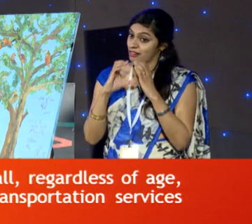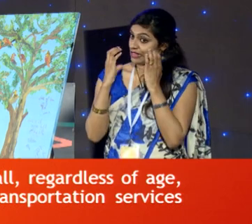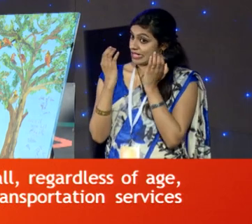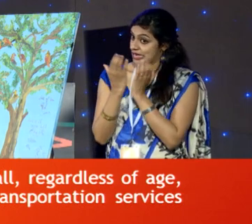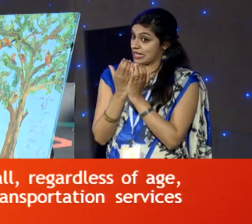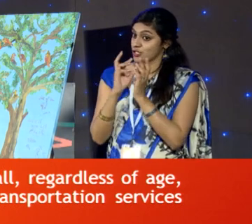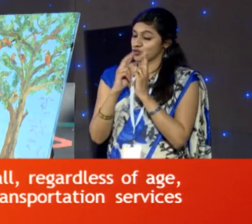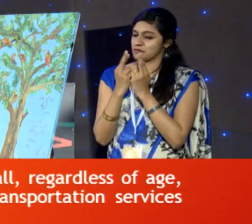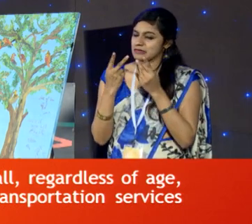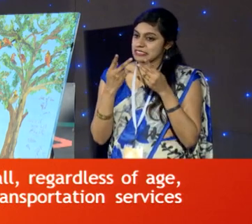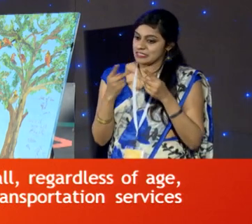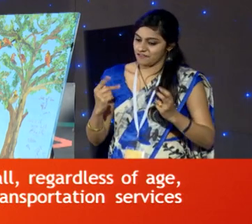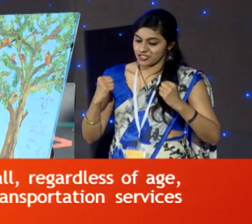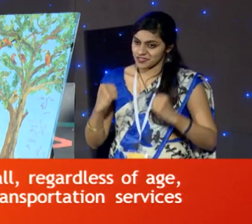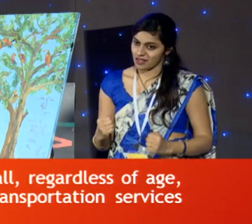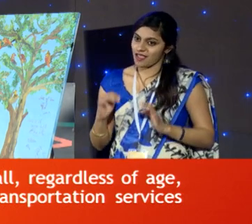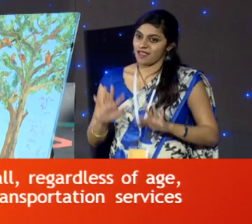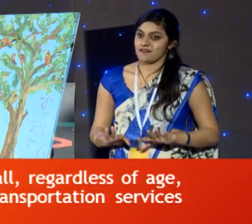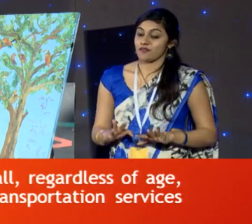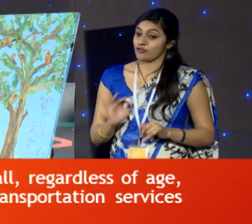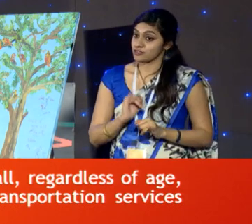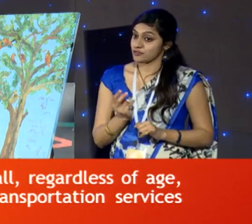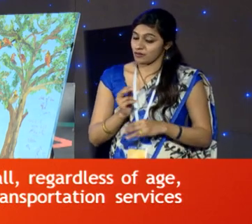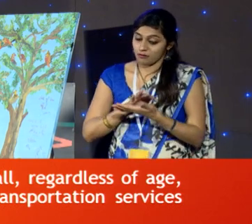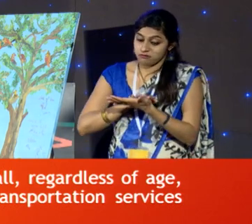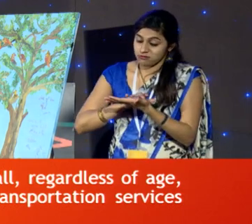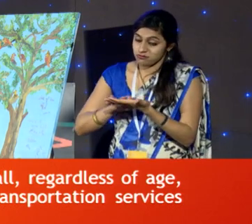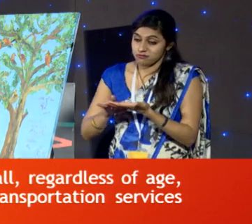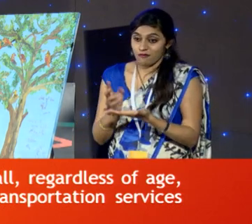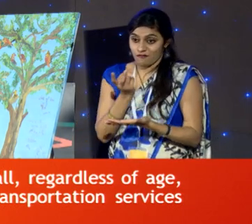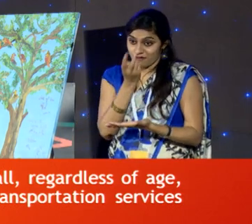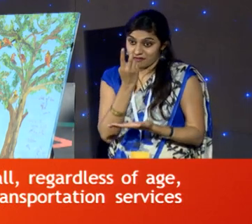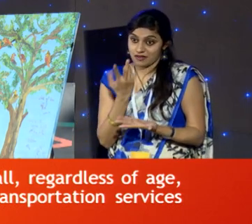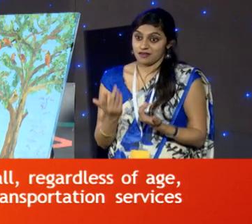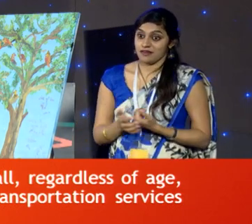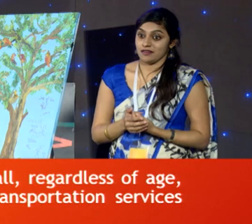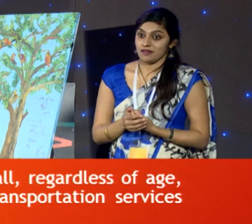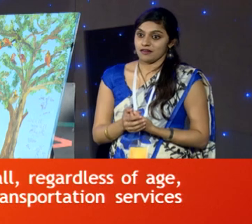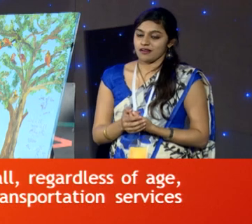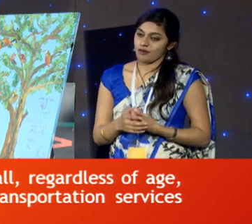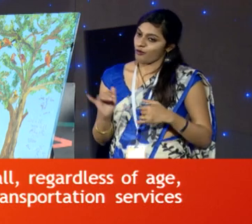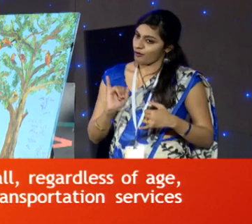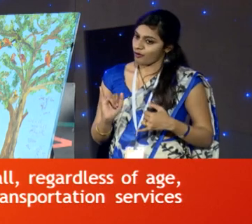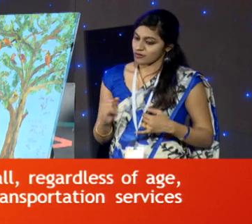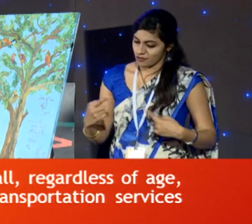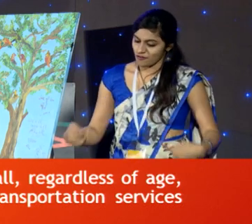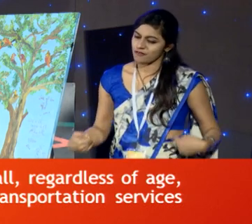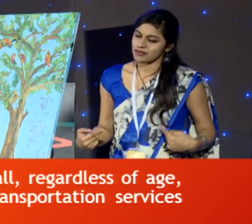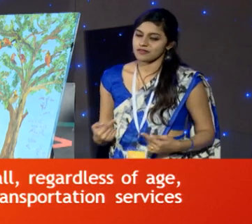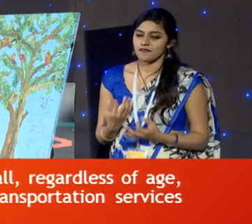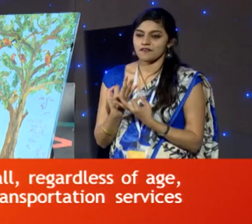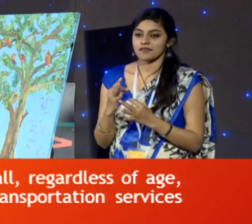furniture, tactile path for the visually impaired, disabled-friendly transport for wheelchair